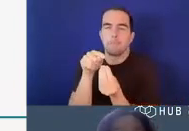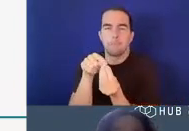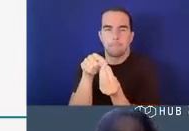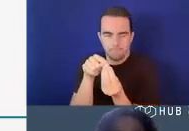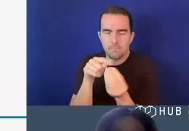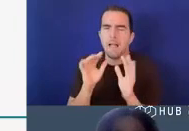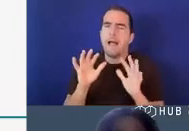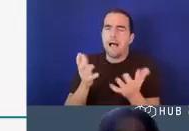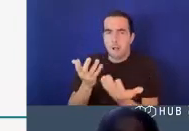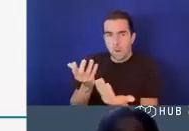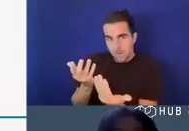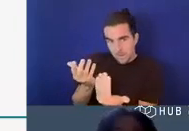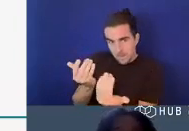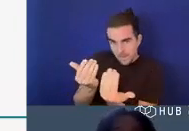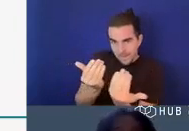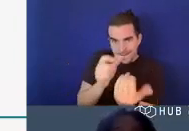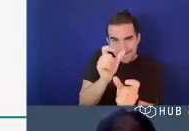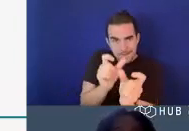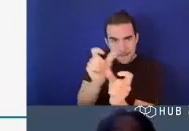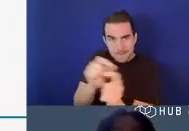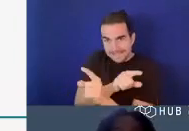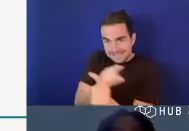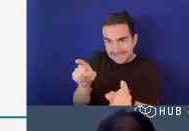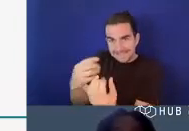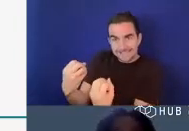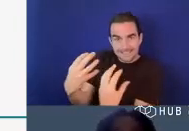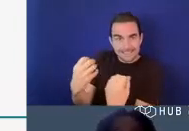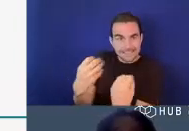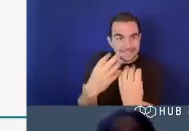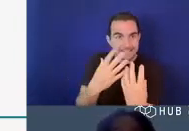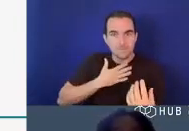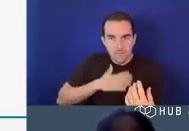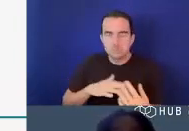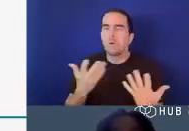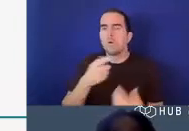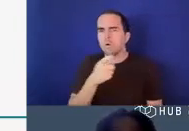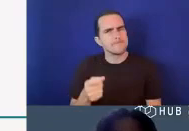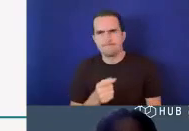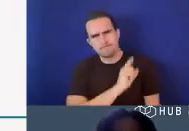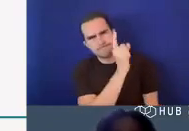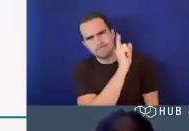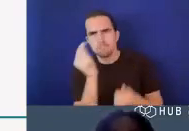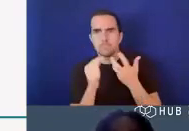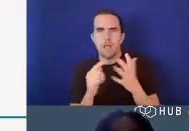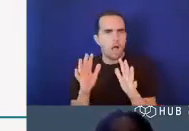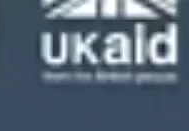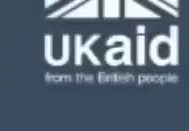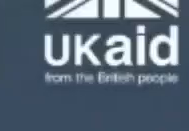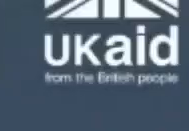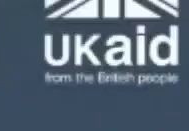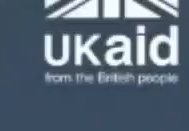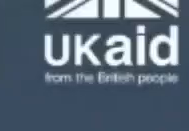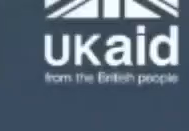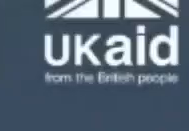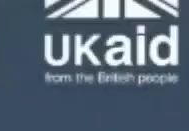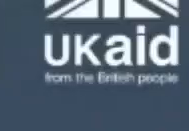the services you're providing, or based on the attitude of your staff. This